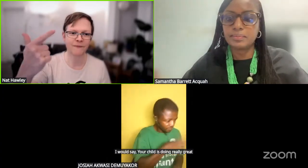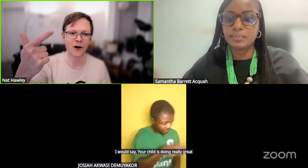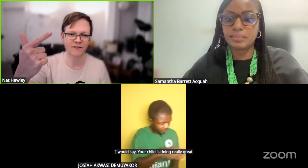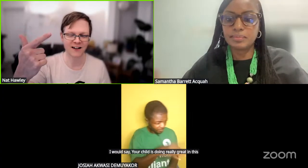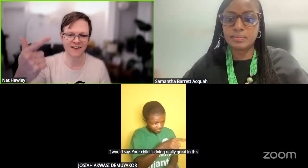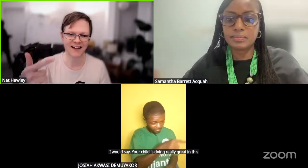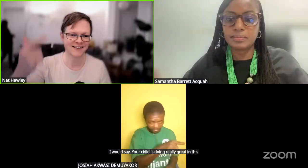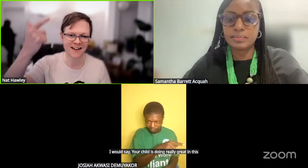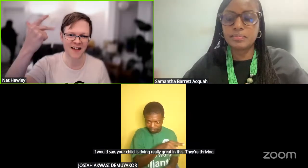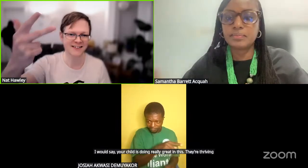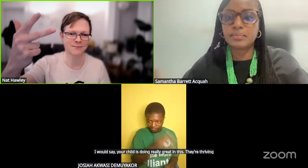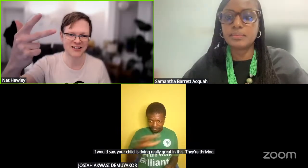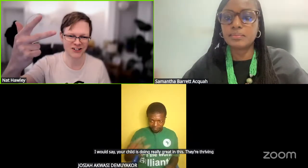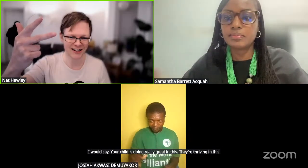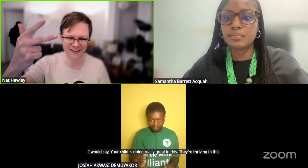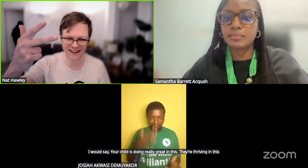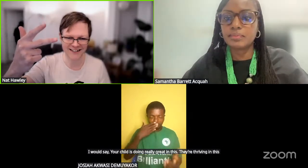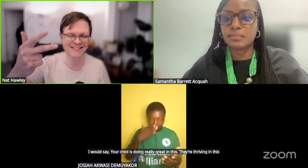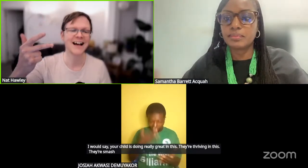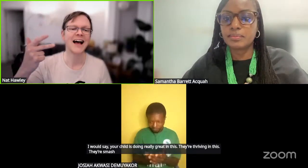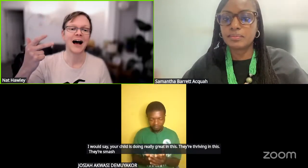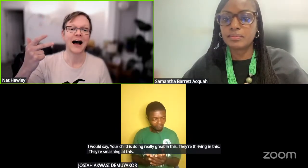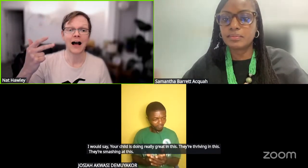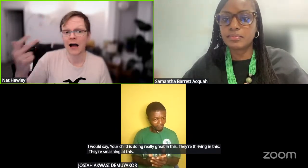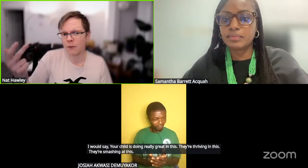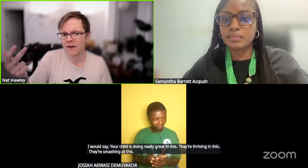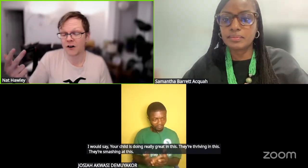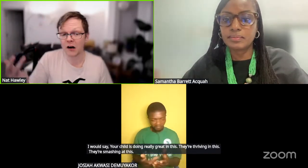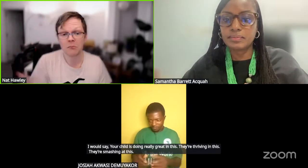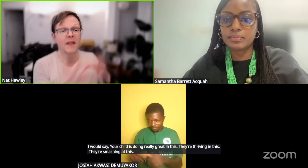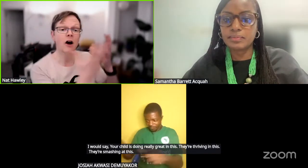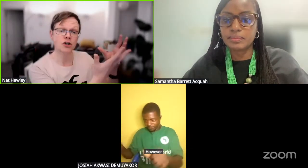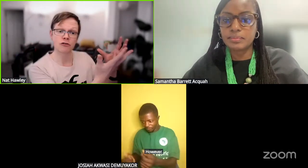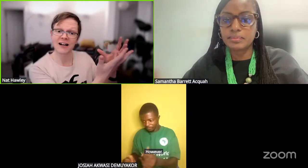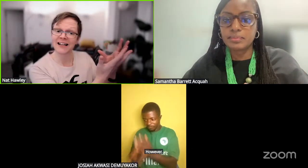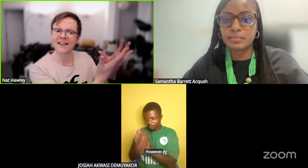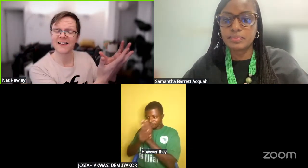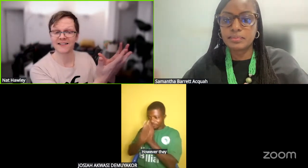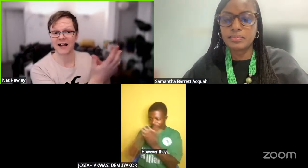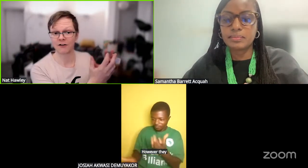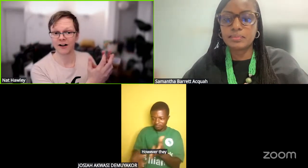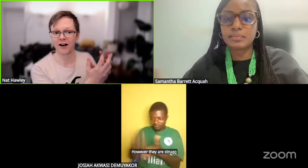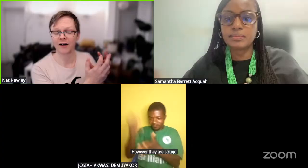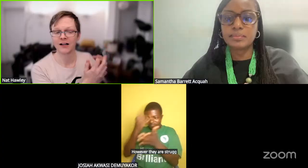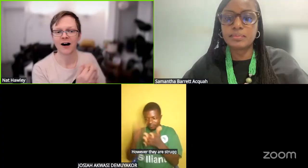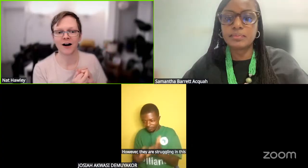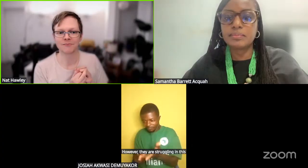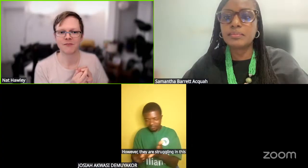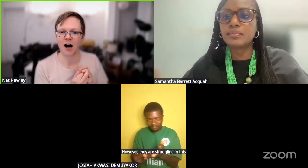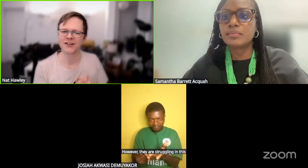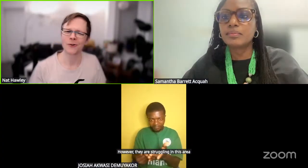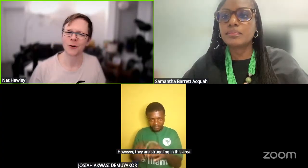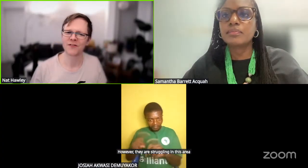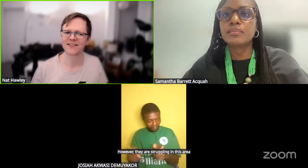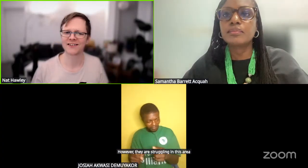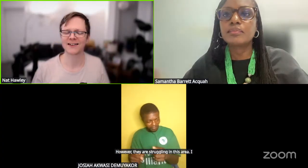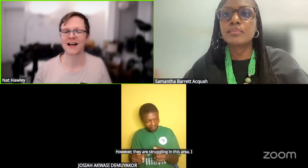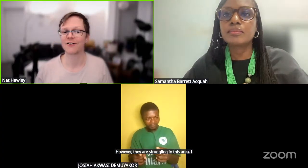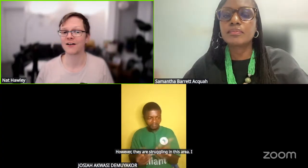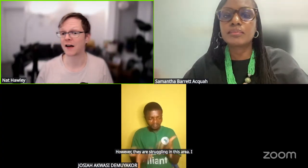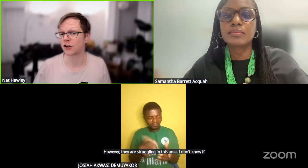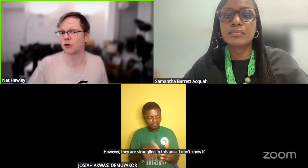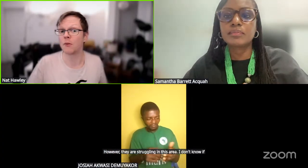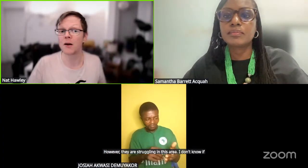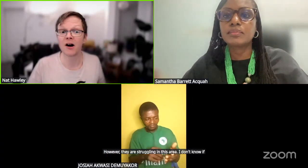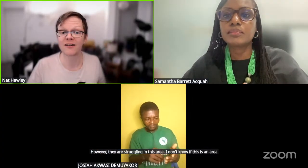they're thriving in this, they're smashing at this. However, they are struggling in this area. I don't know if this is an